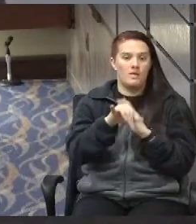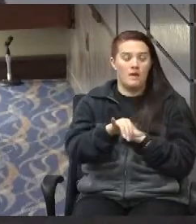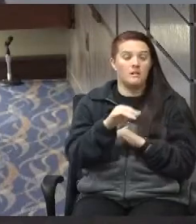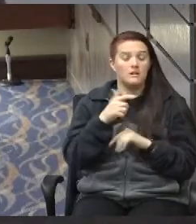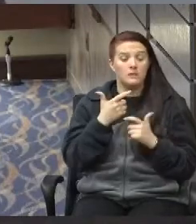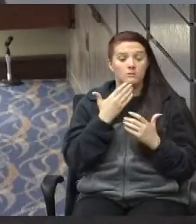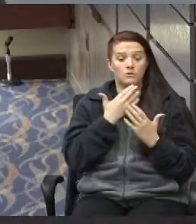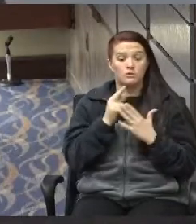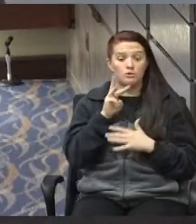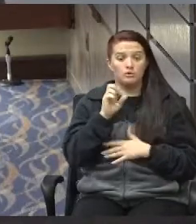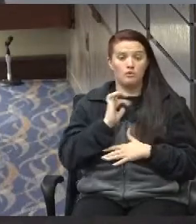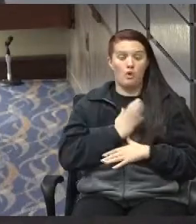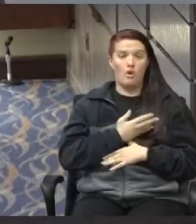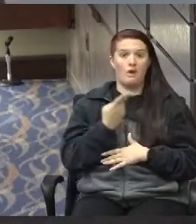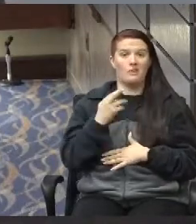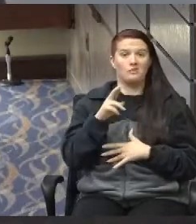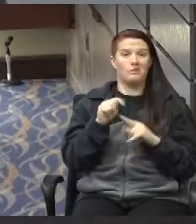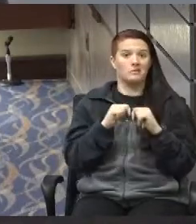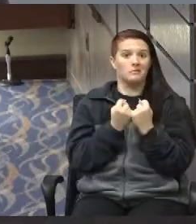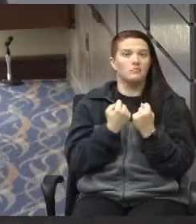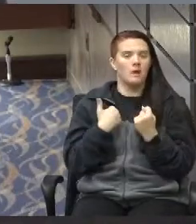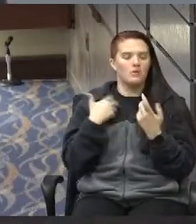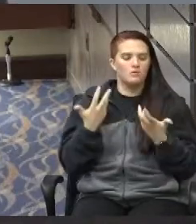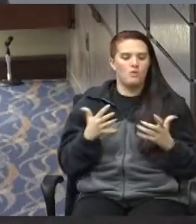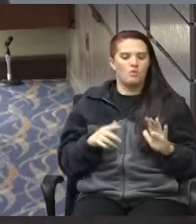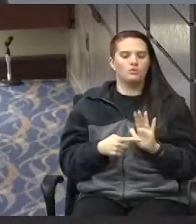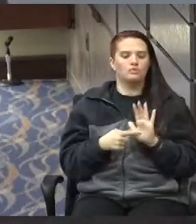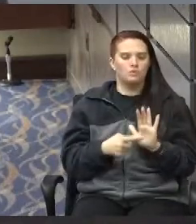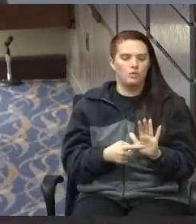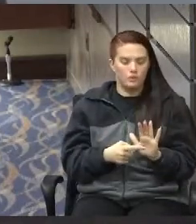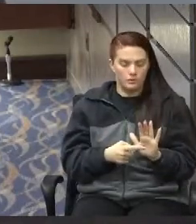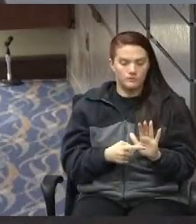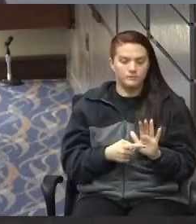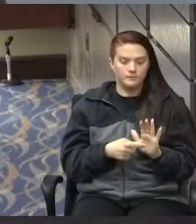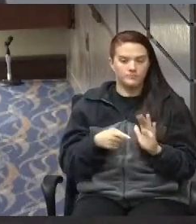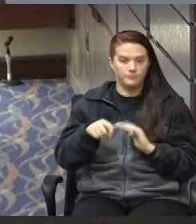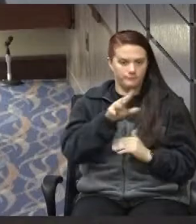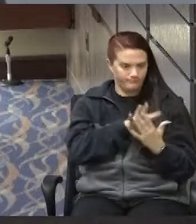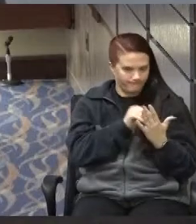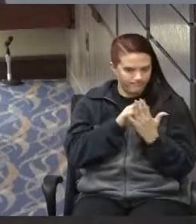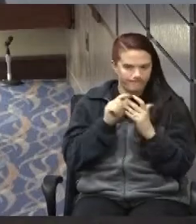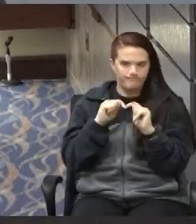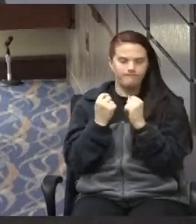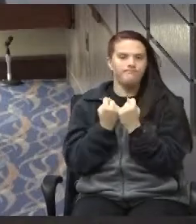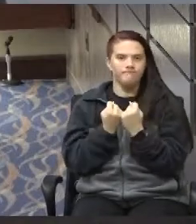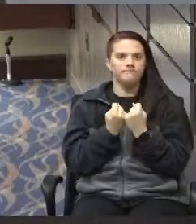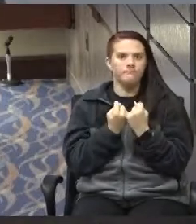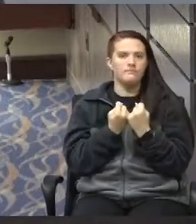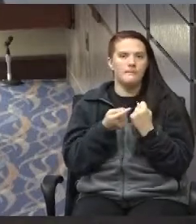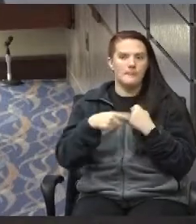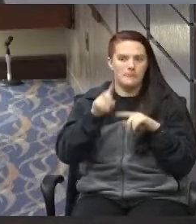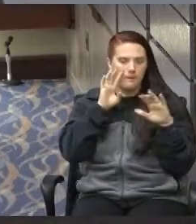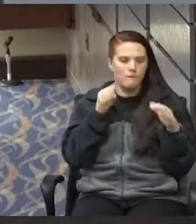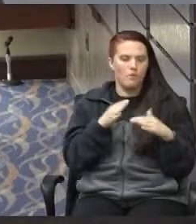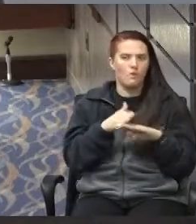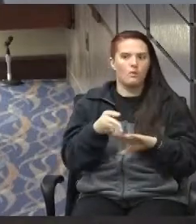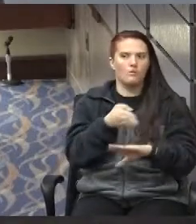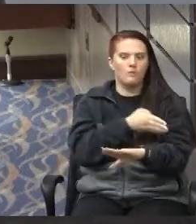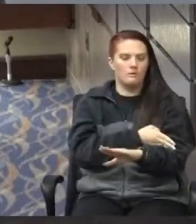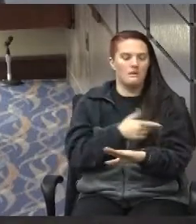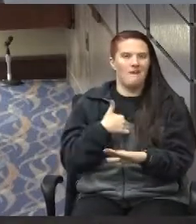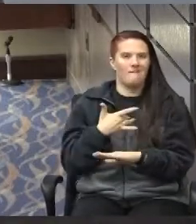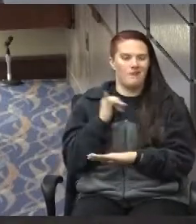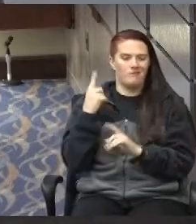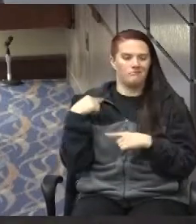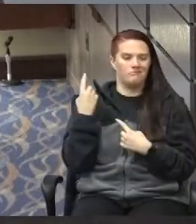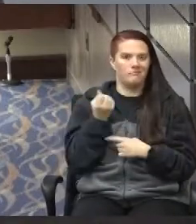our human resources team has already shown that they're a learning team. and they've been focused on improvements, I feel like, for the